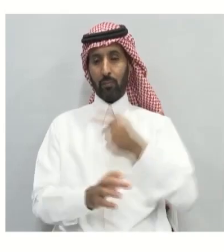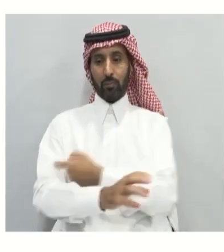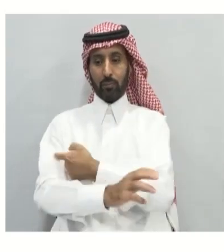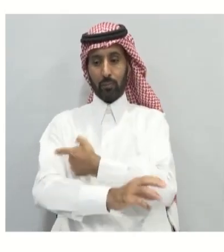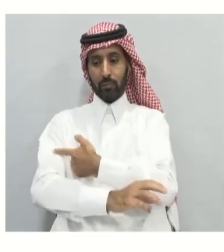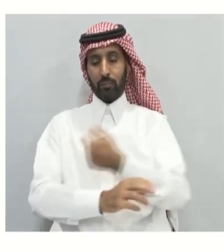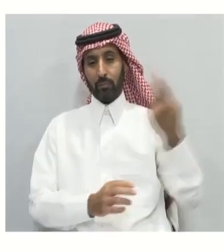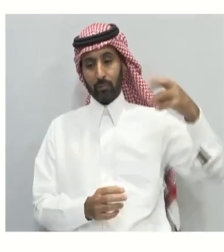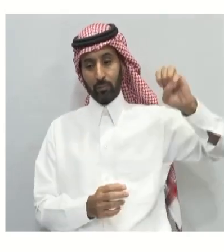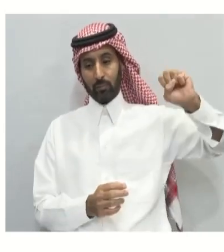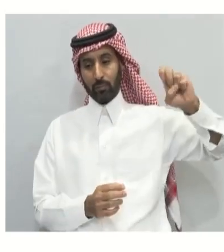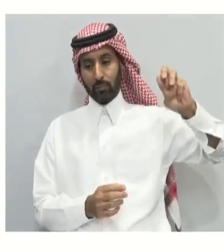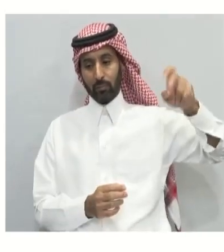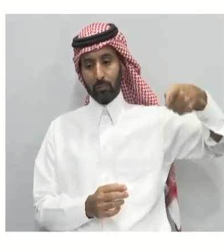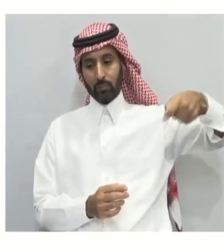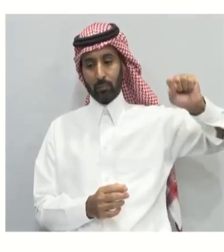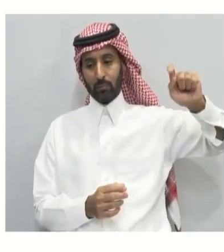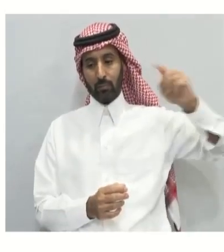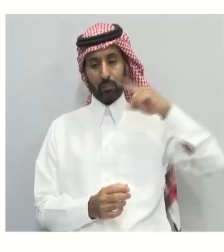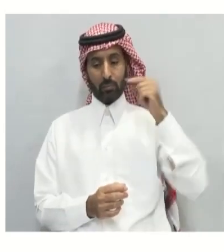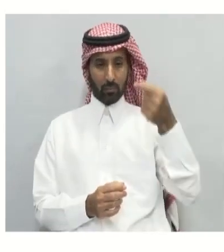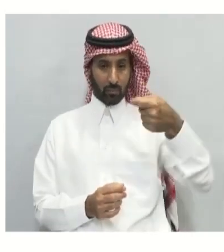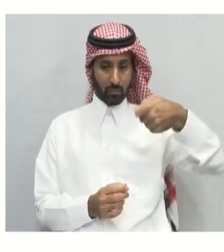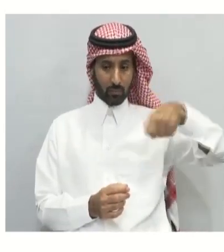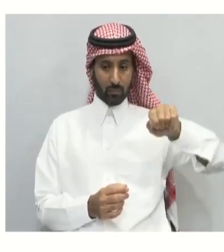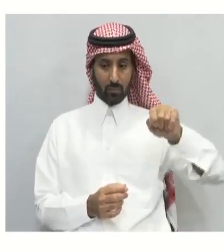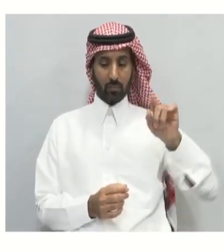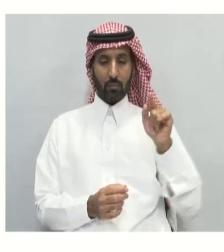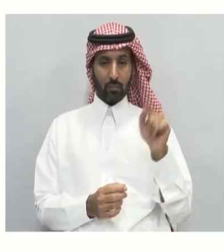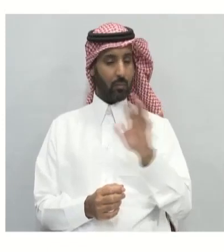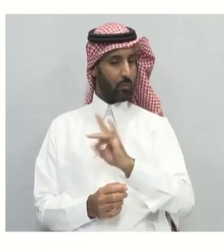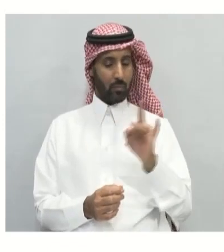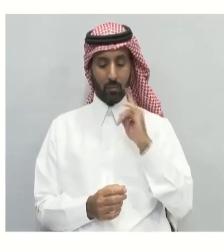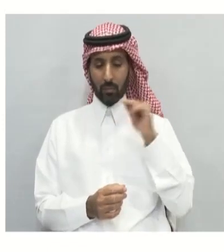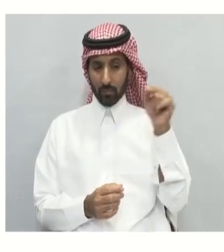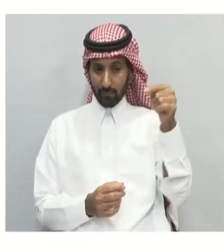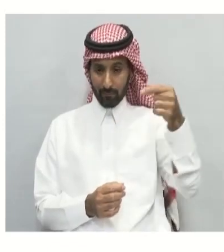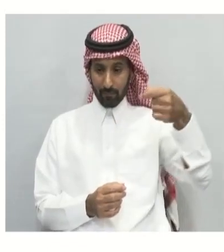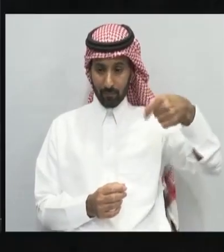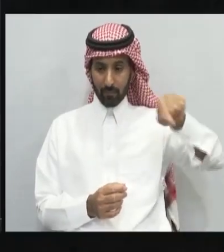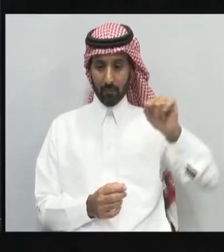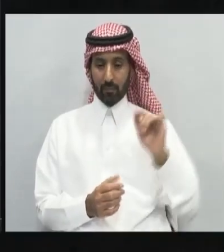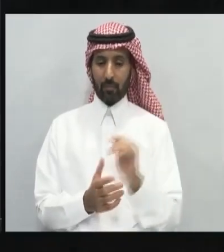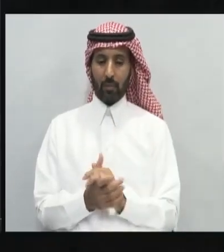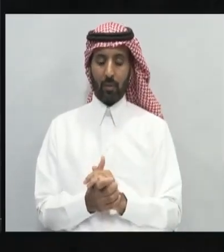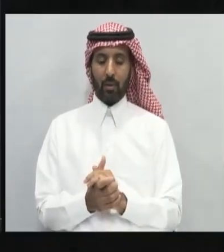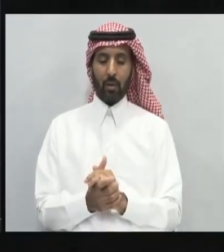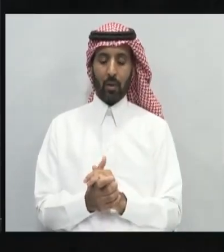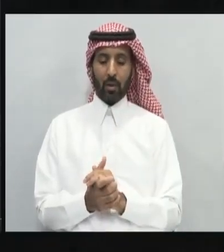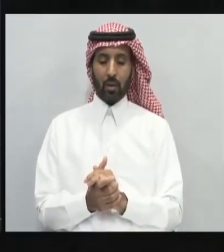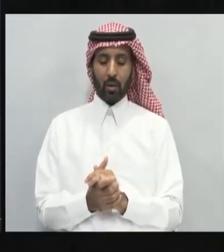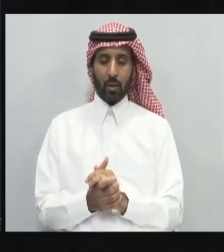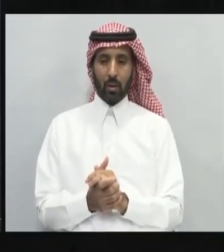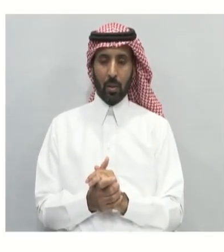here? Here, we have to use a comma. It's not the end of the sentence. However, we have a time clause and a main